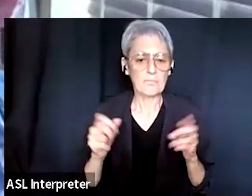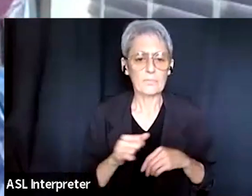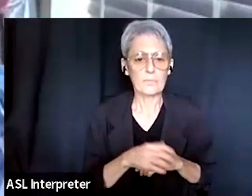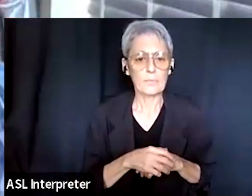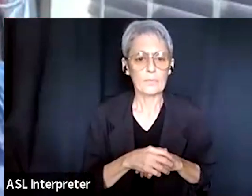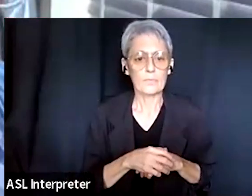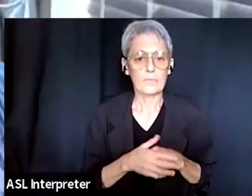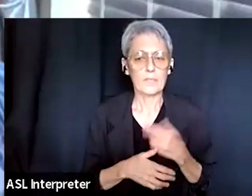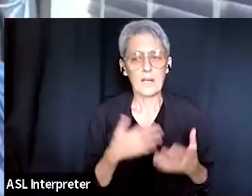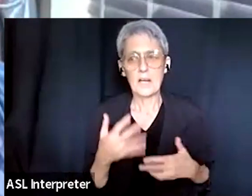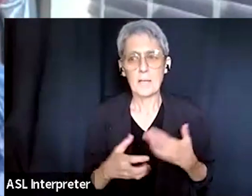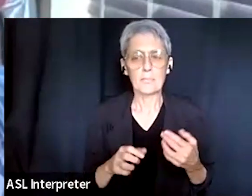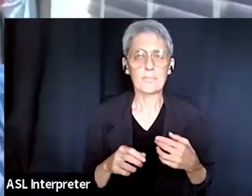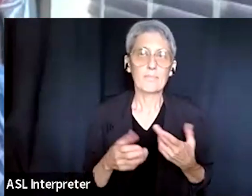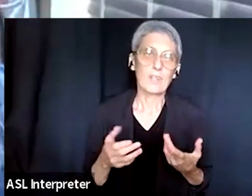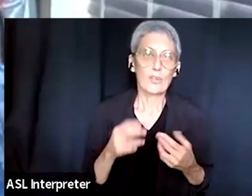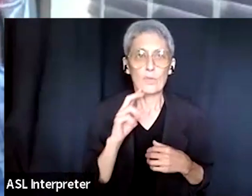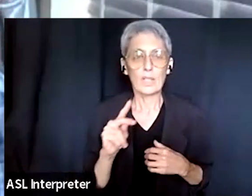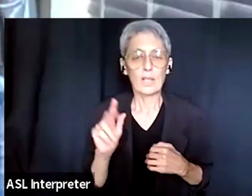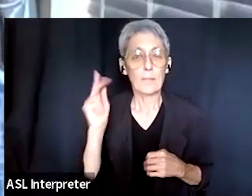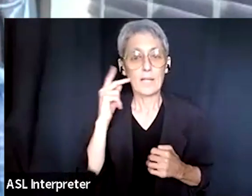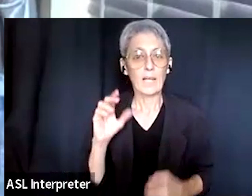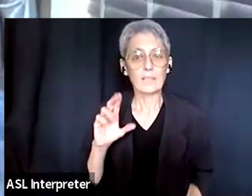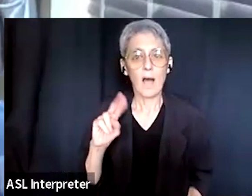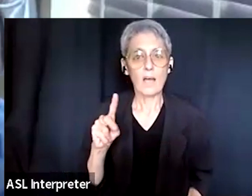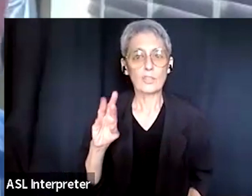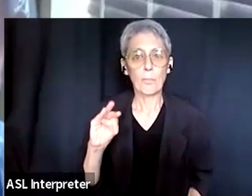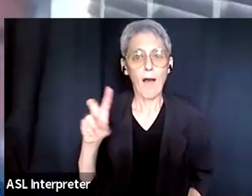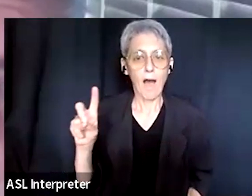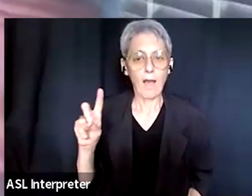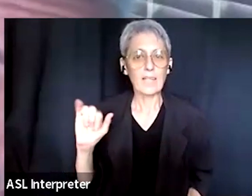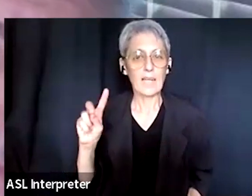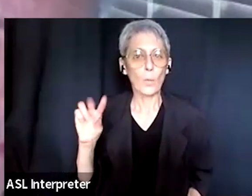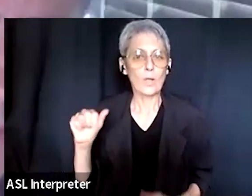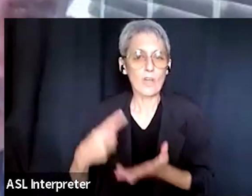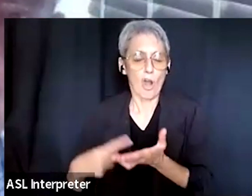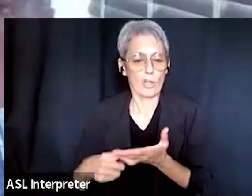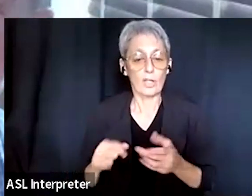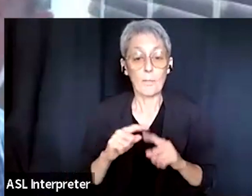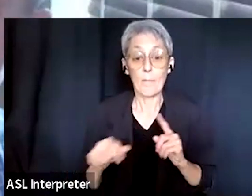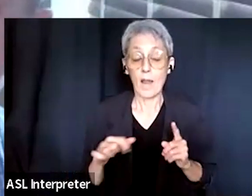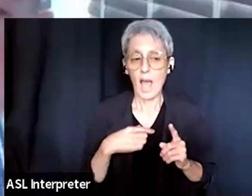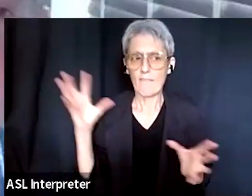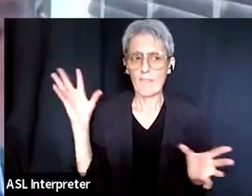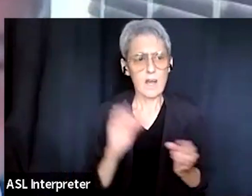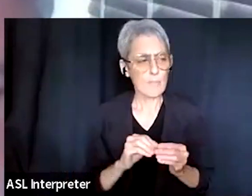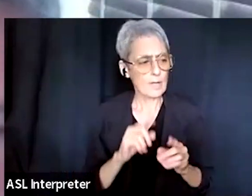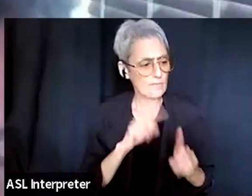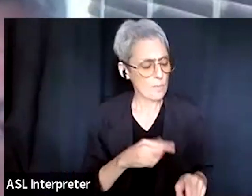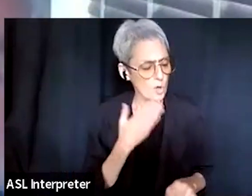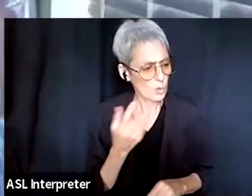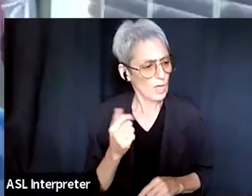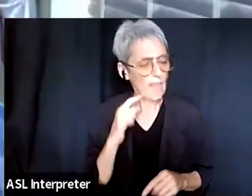politically, it was undermined, it's argued. Well, in fact, there's a very good and very comprehensive report. I think it was a federal